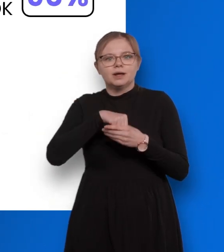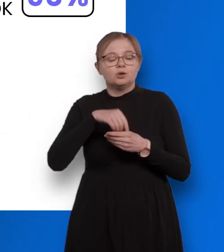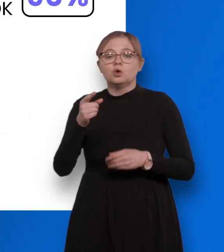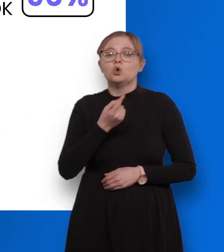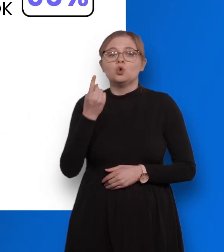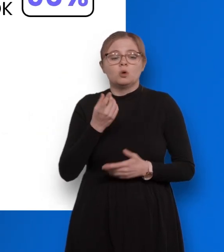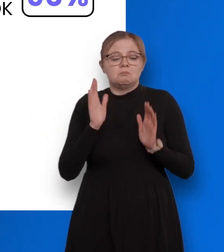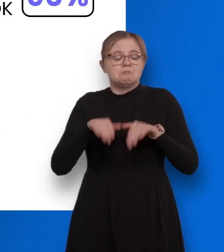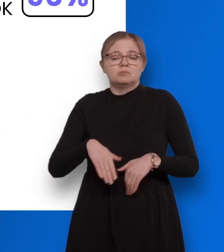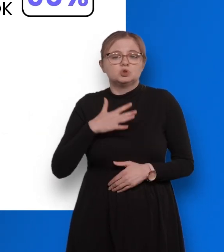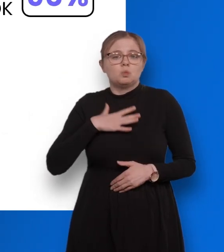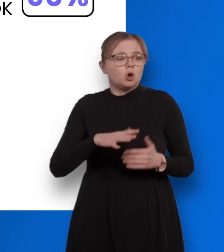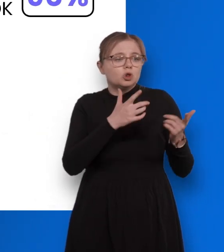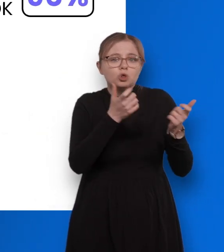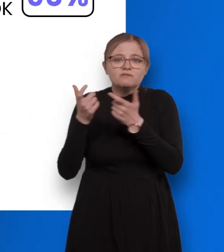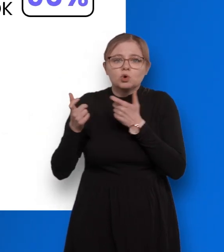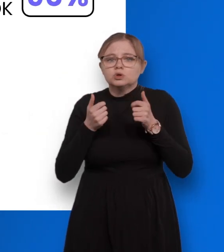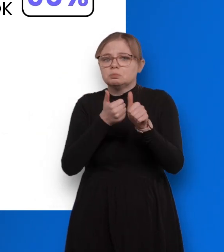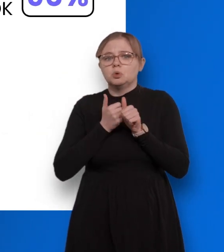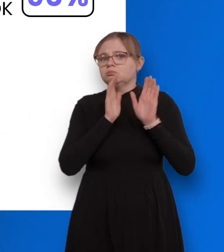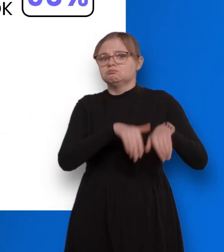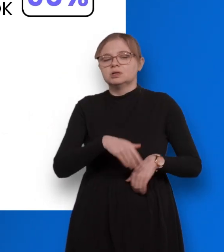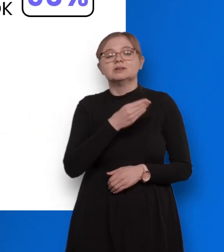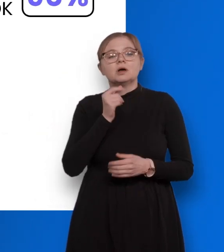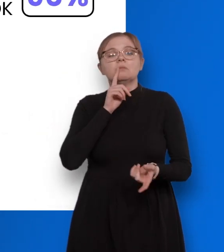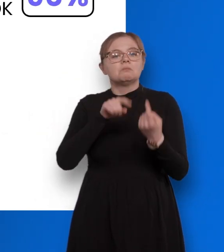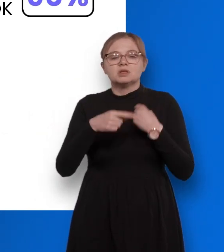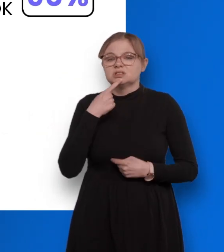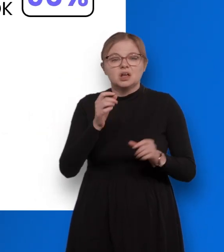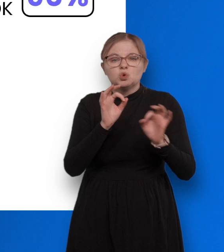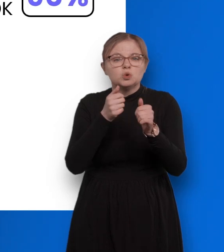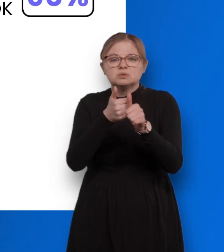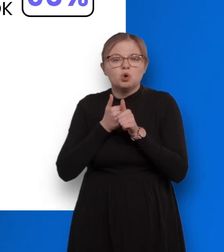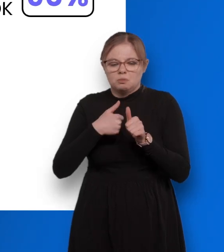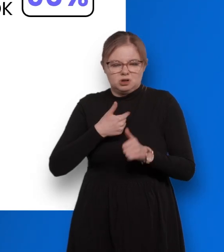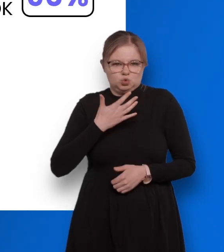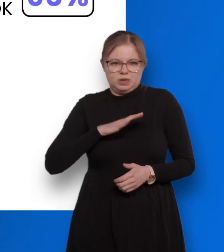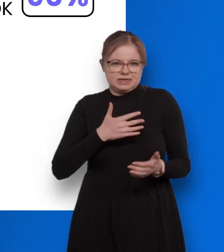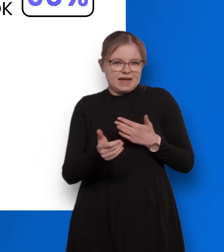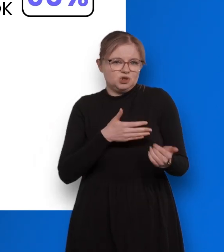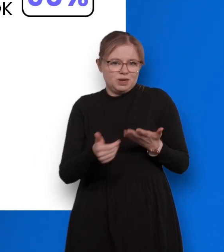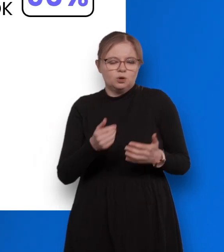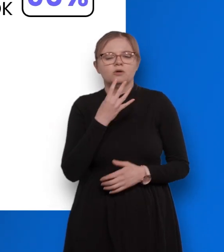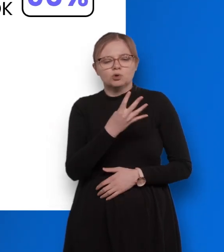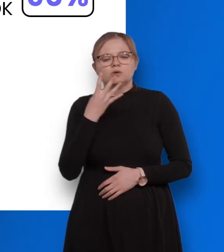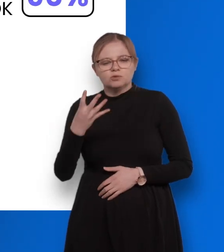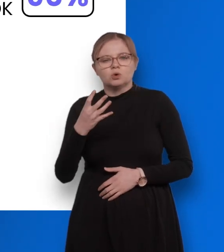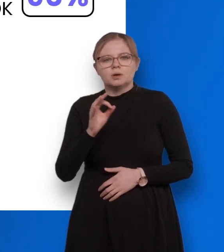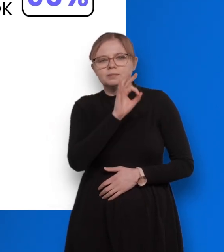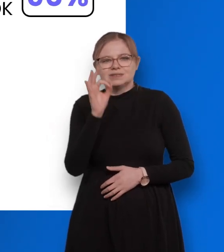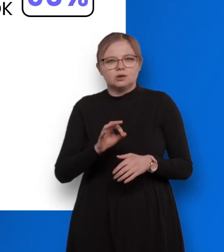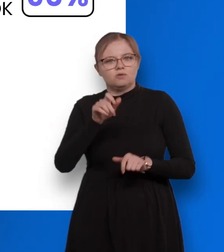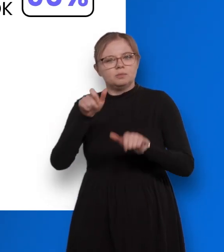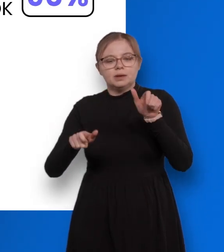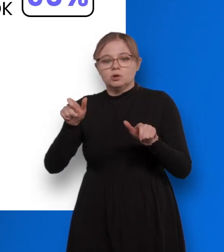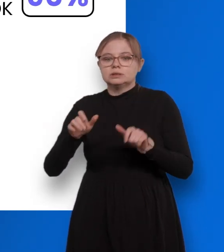not seek out support. So there were some that responded saying there wasn't any support available, but they didn't need it. So that 44% represent people that